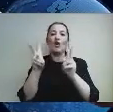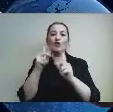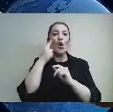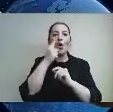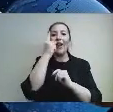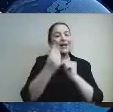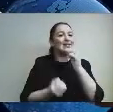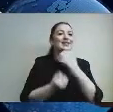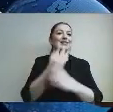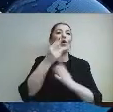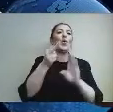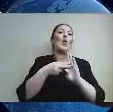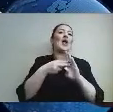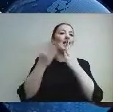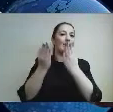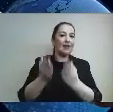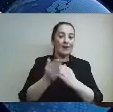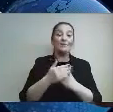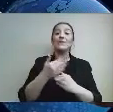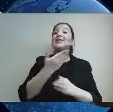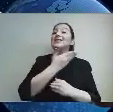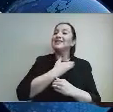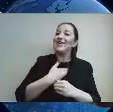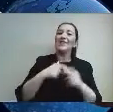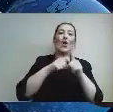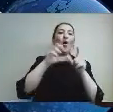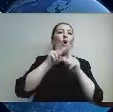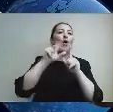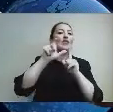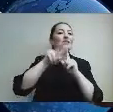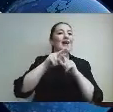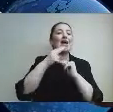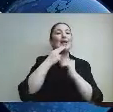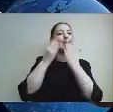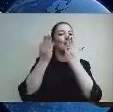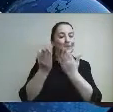social enterprise, and as a social effect manager,